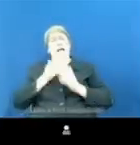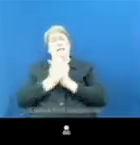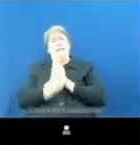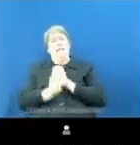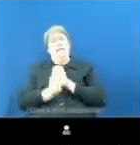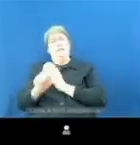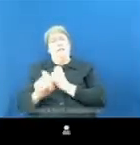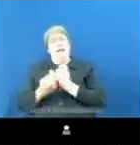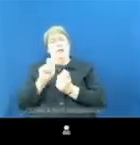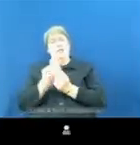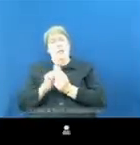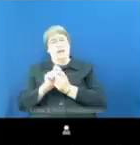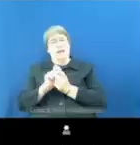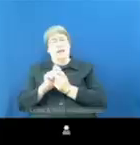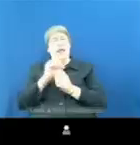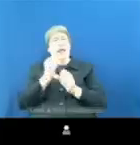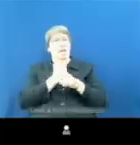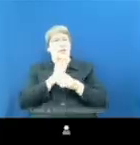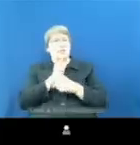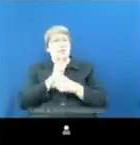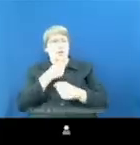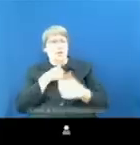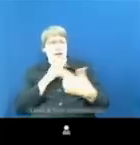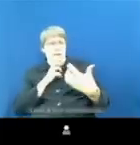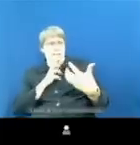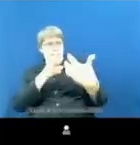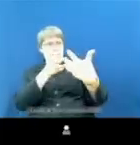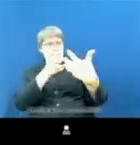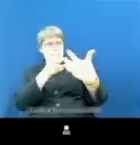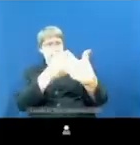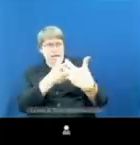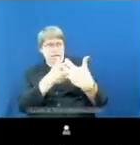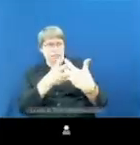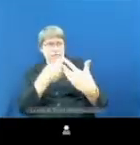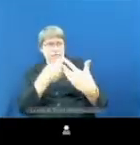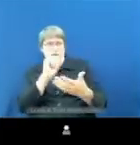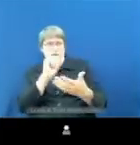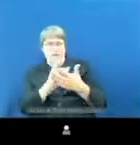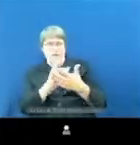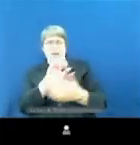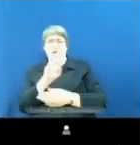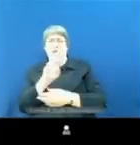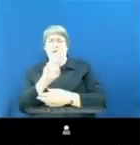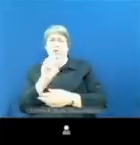appropriate register that's needed for the specific site setting.